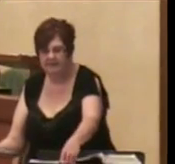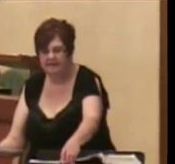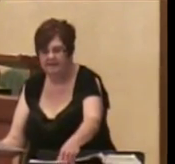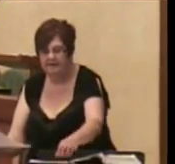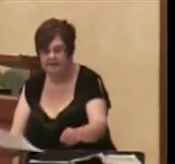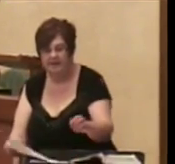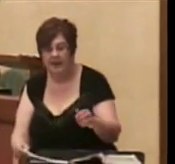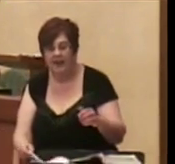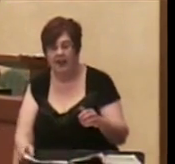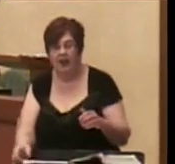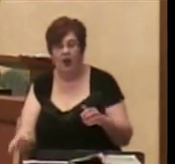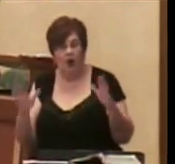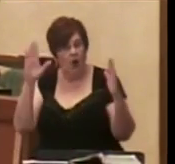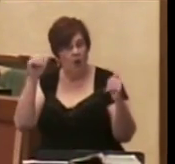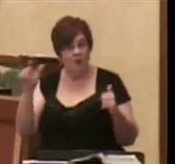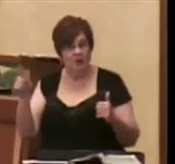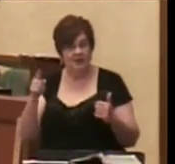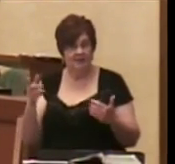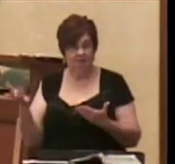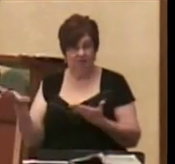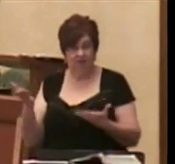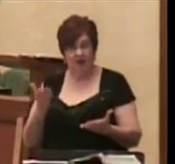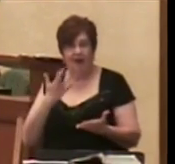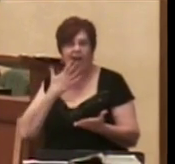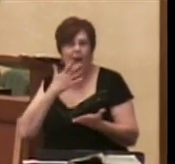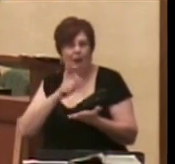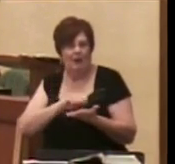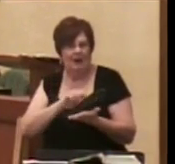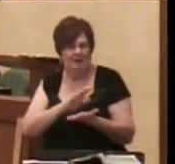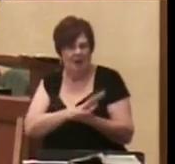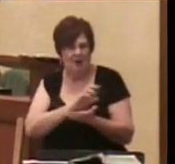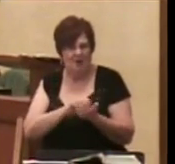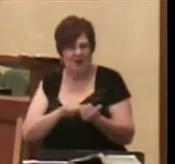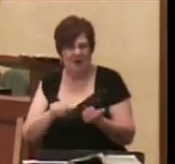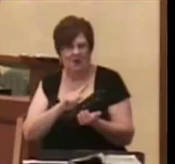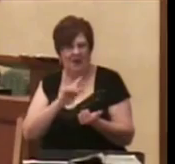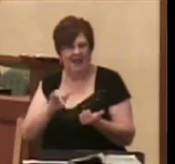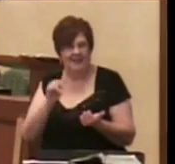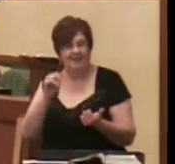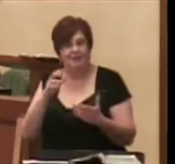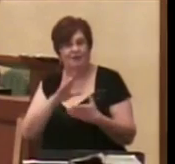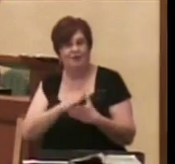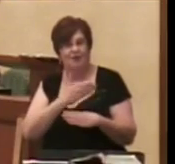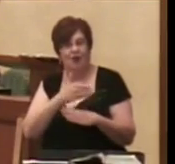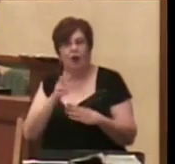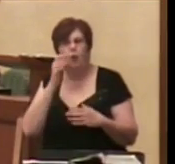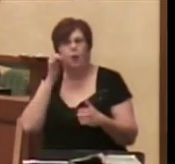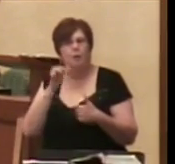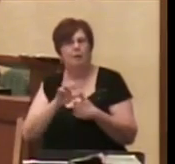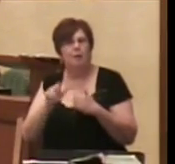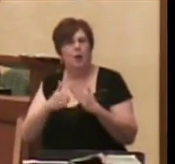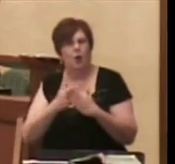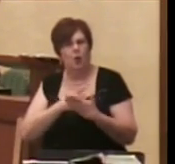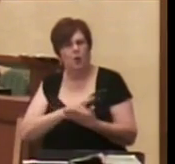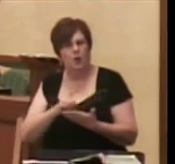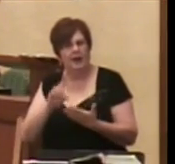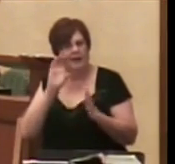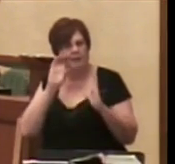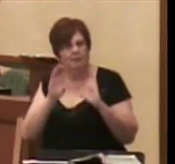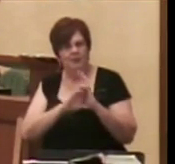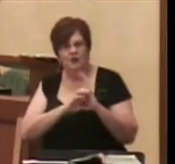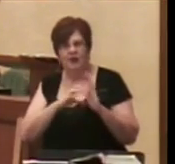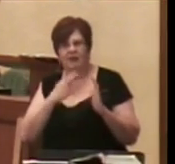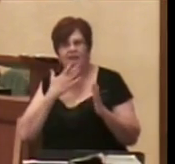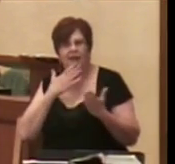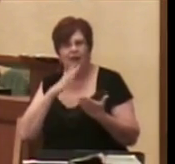So I hope you can take your coloring page with you, that song will stay with you today and the whole week ahead, and that picture on your coloring